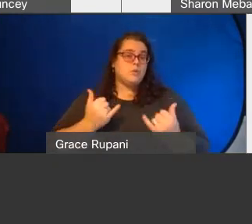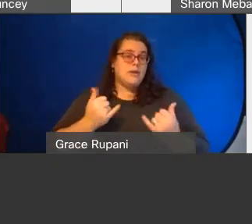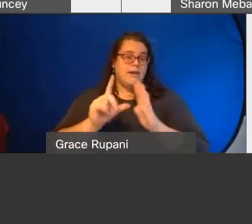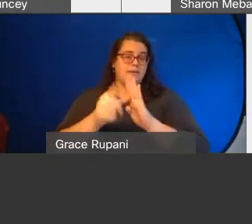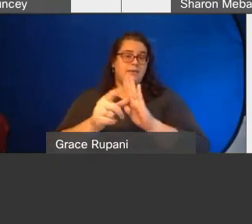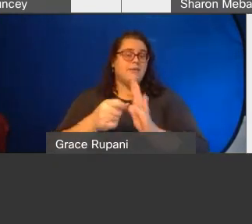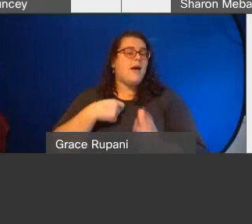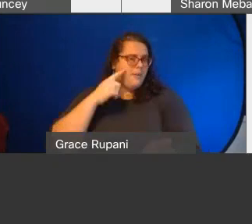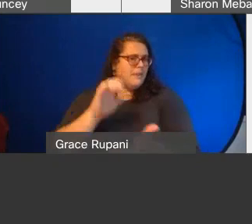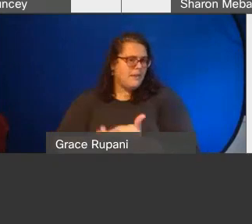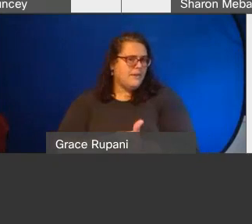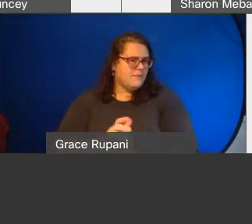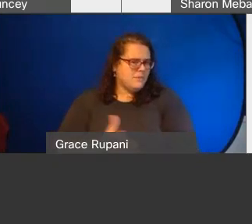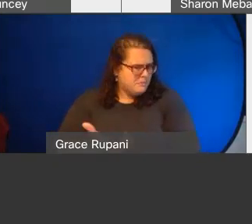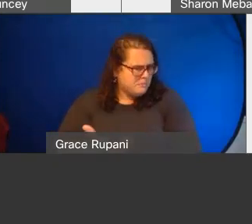So